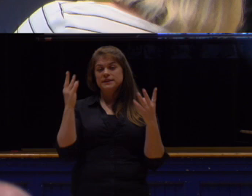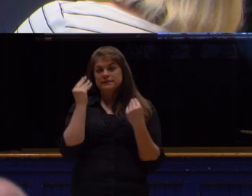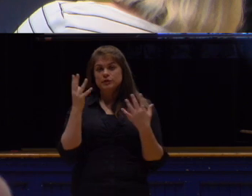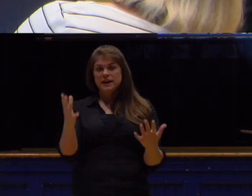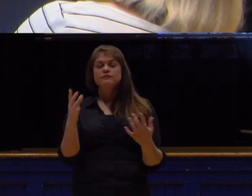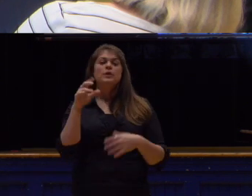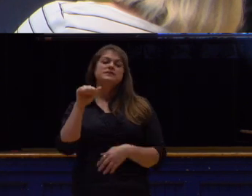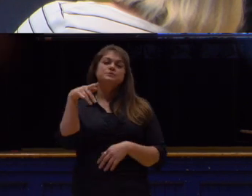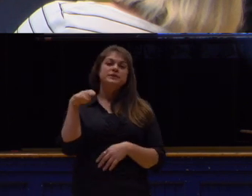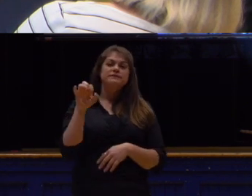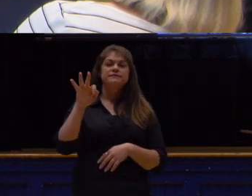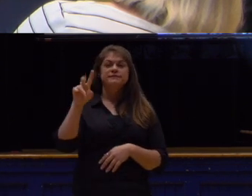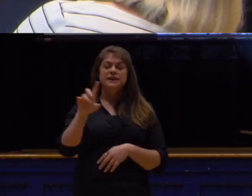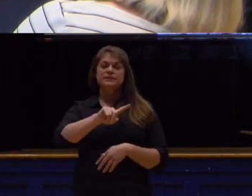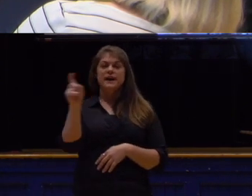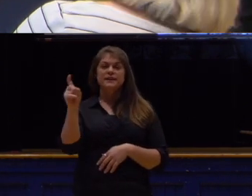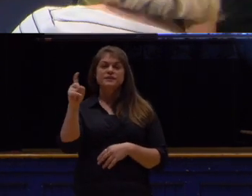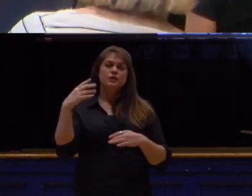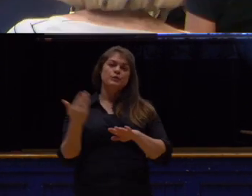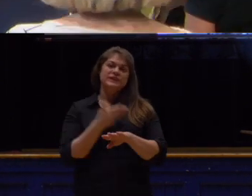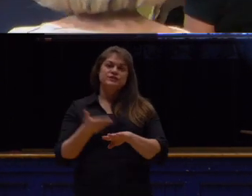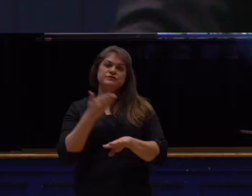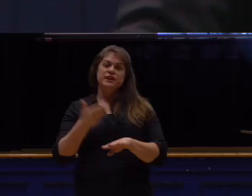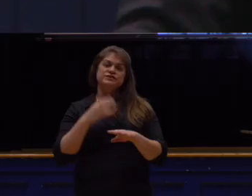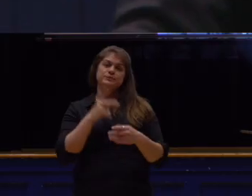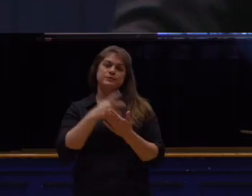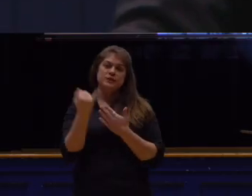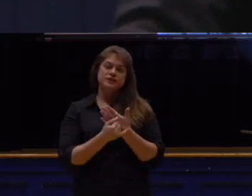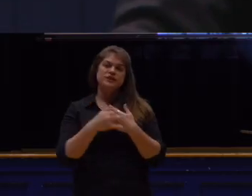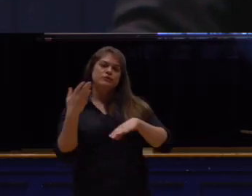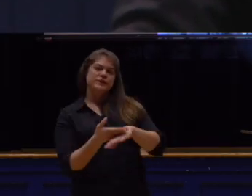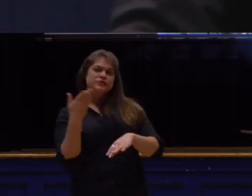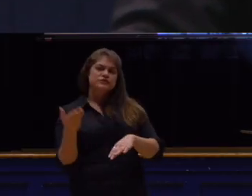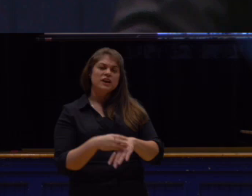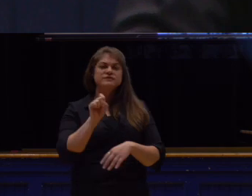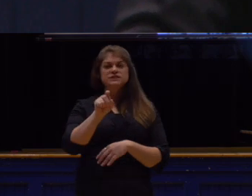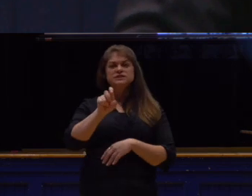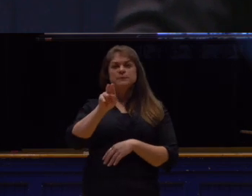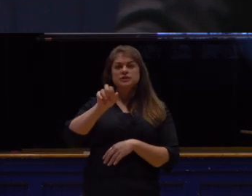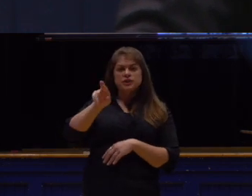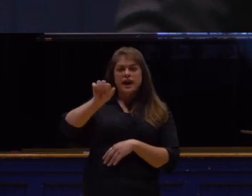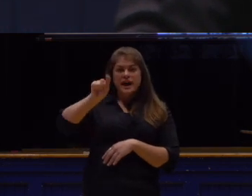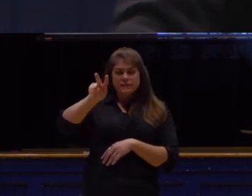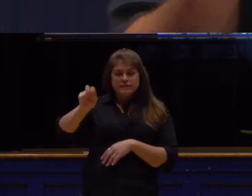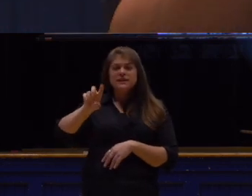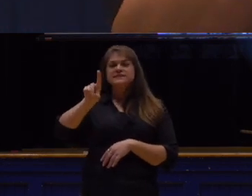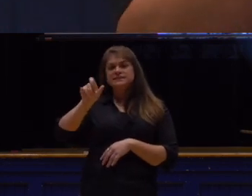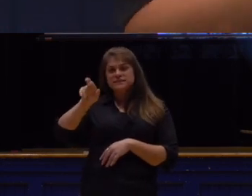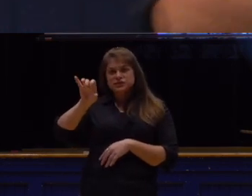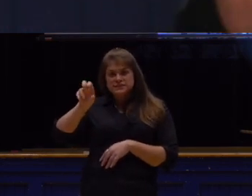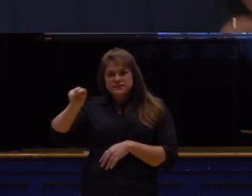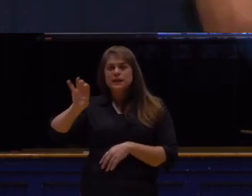Springfield X intersection reconstruction project, which is the reconstruction of the intersection of Sumner Avenue, Dickinson Street, and